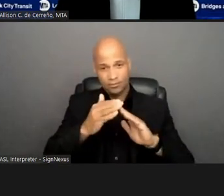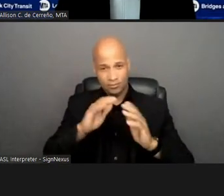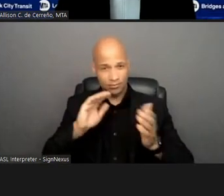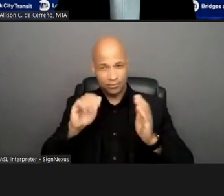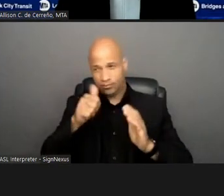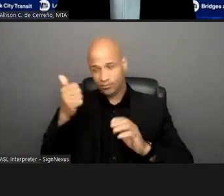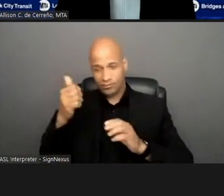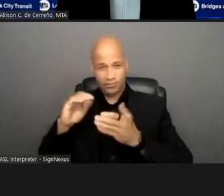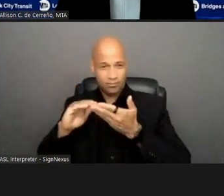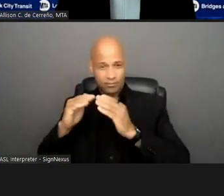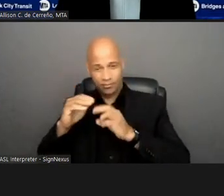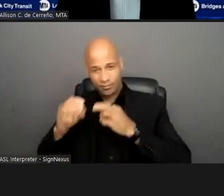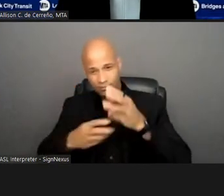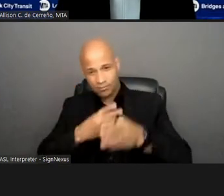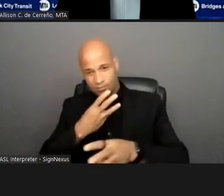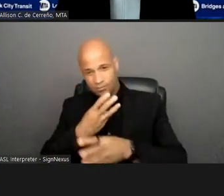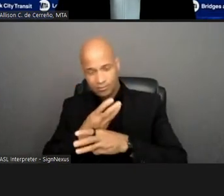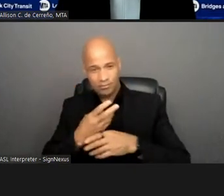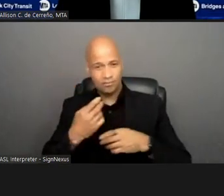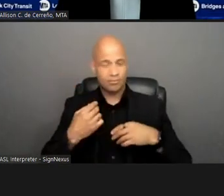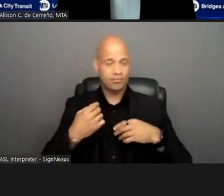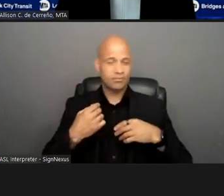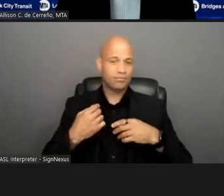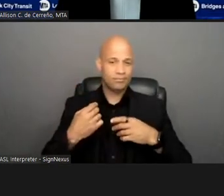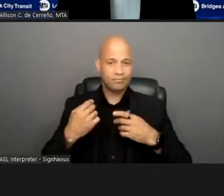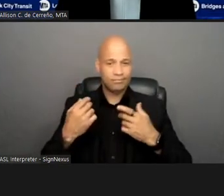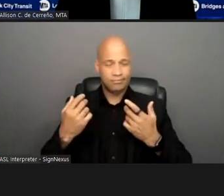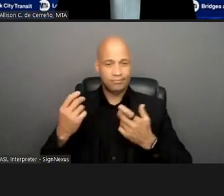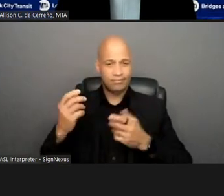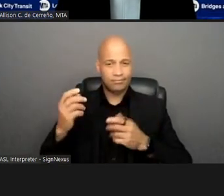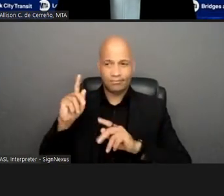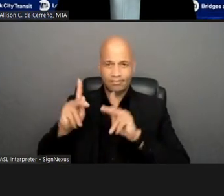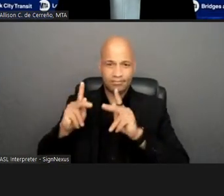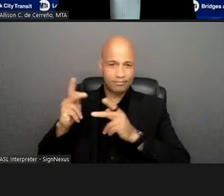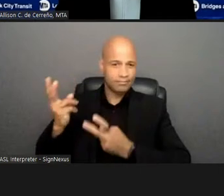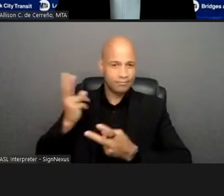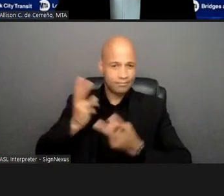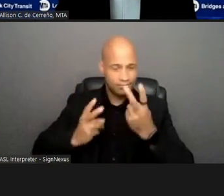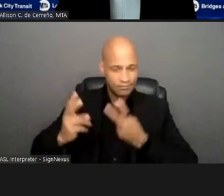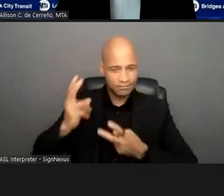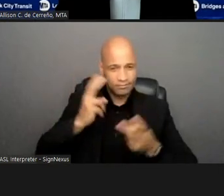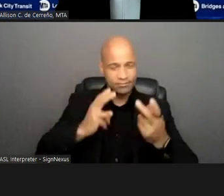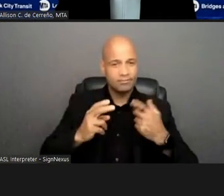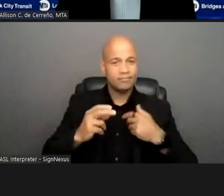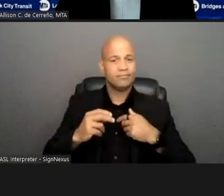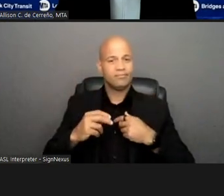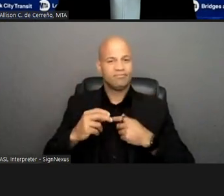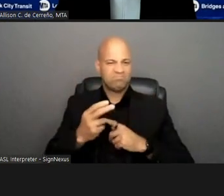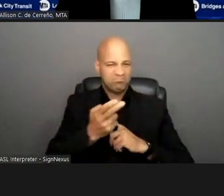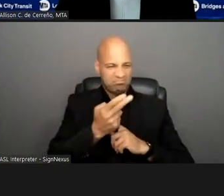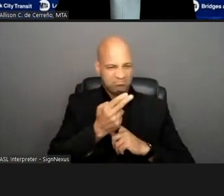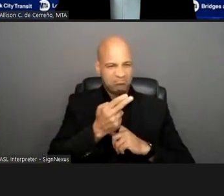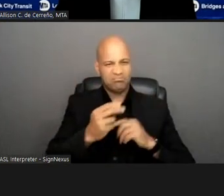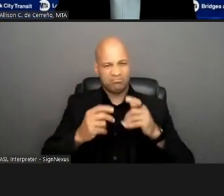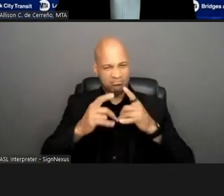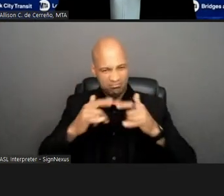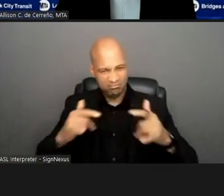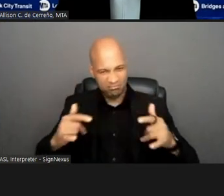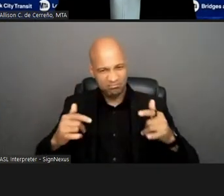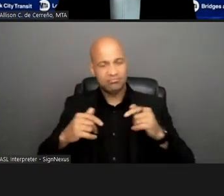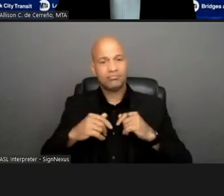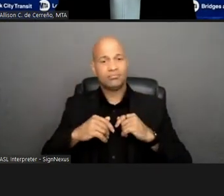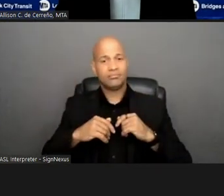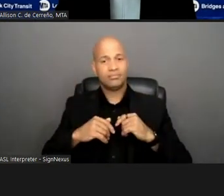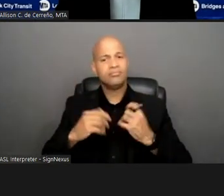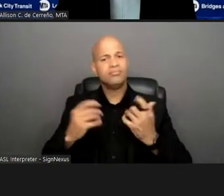world hospitality so many of those in support of congestion Sprite pricing spoke about the